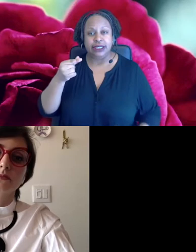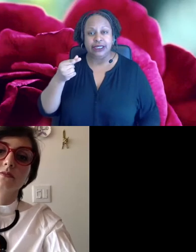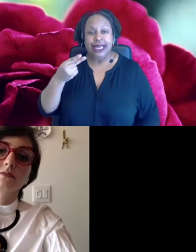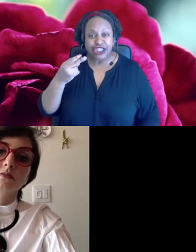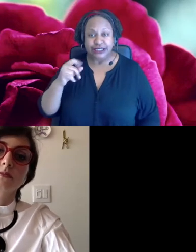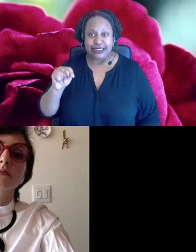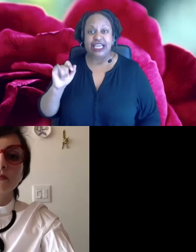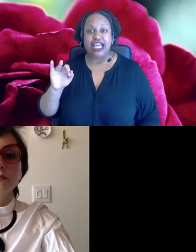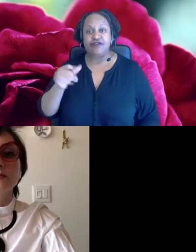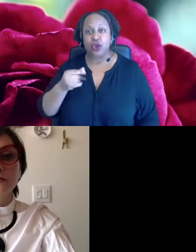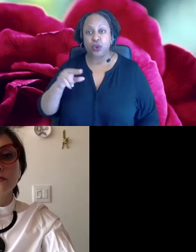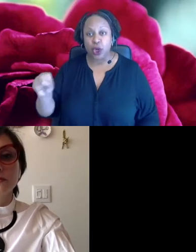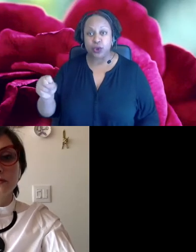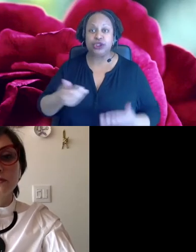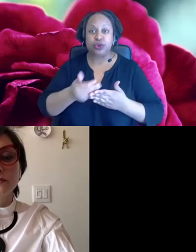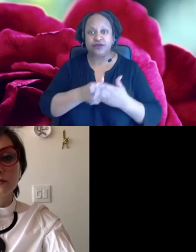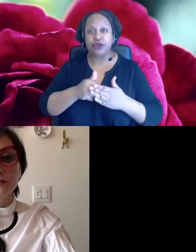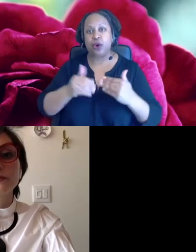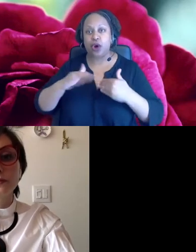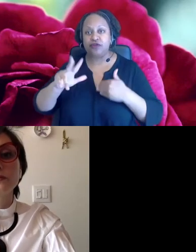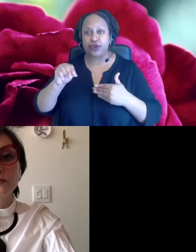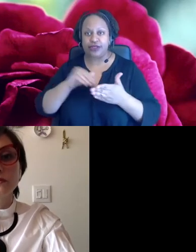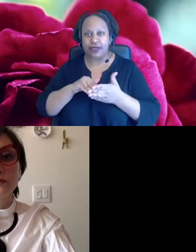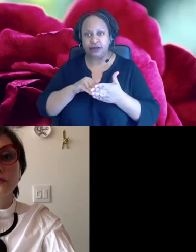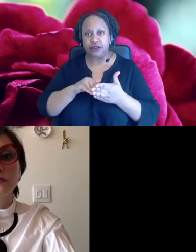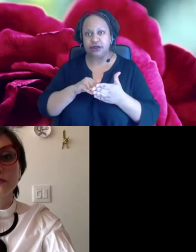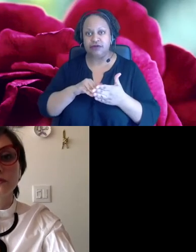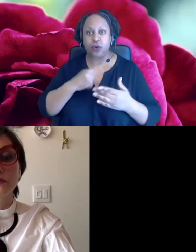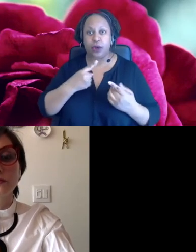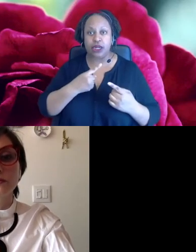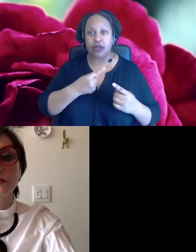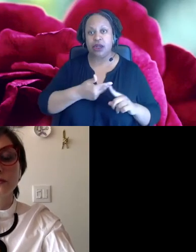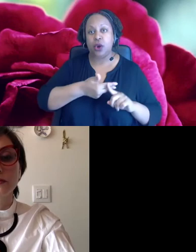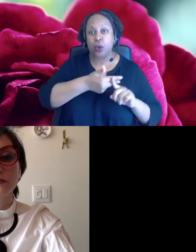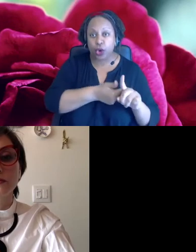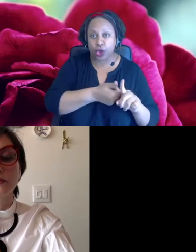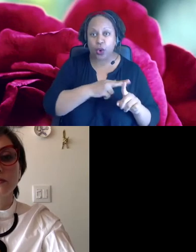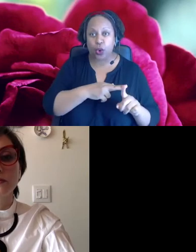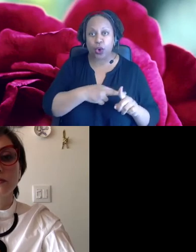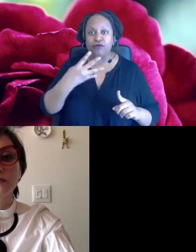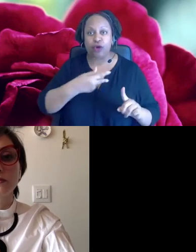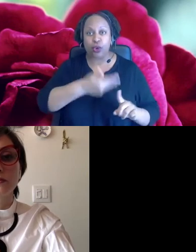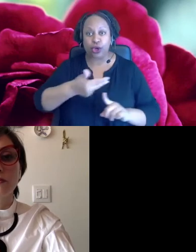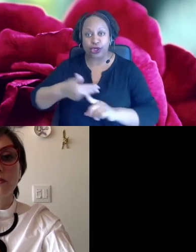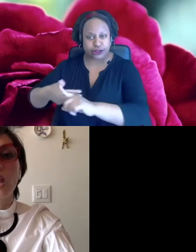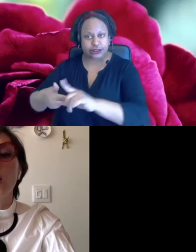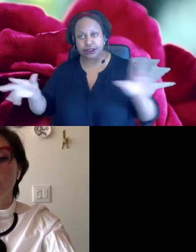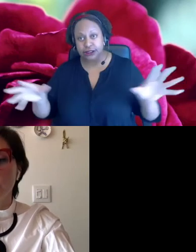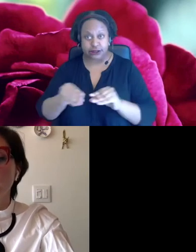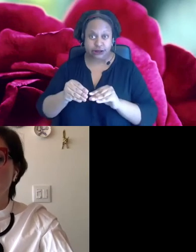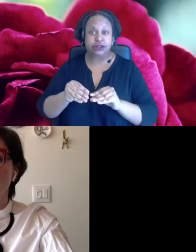30,000, either in one quarter or over 4 quarters, then you must register for